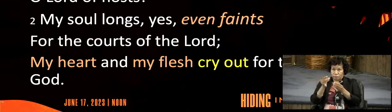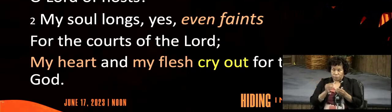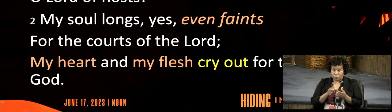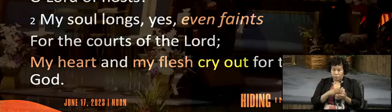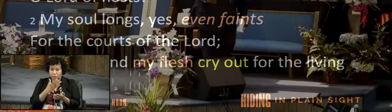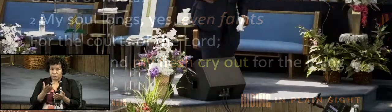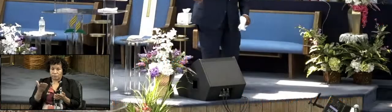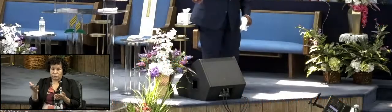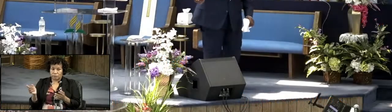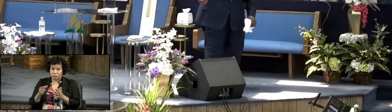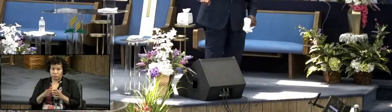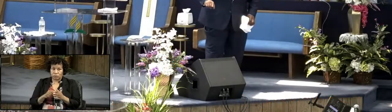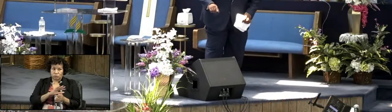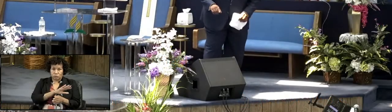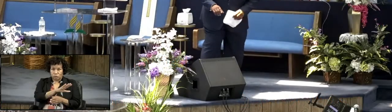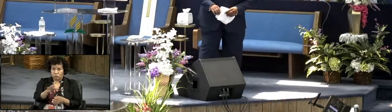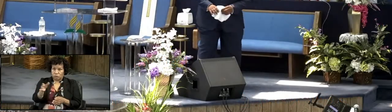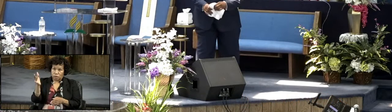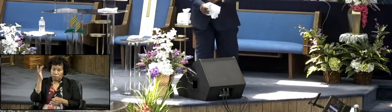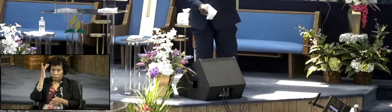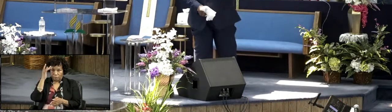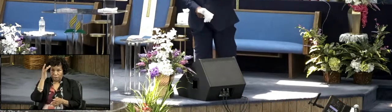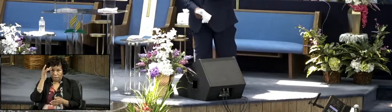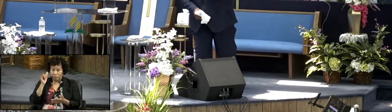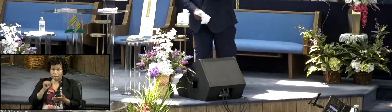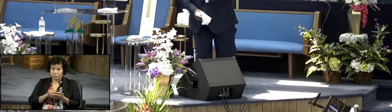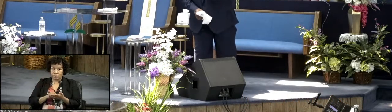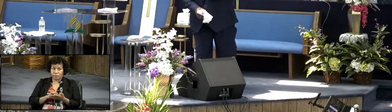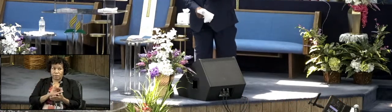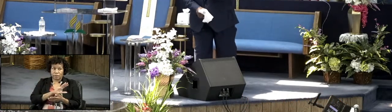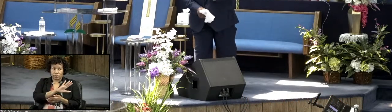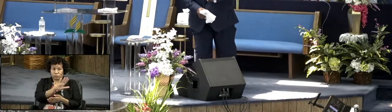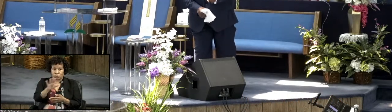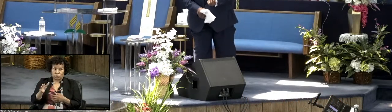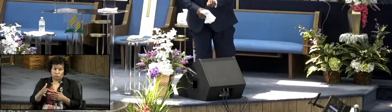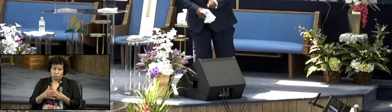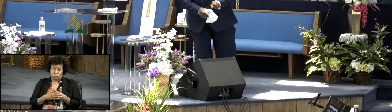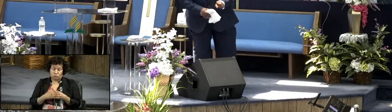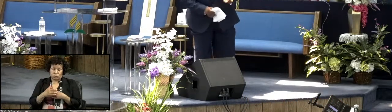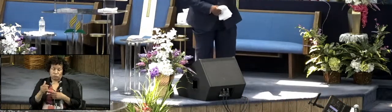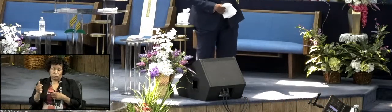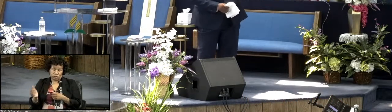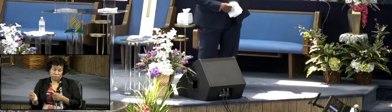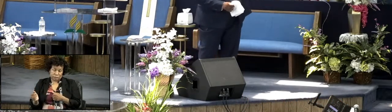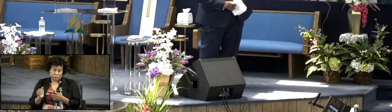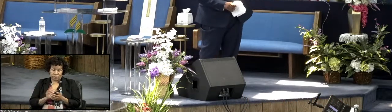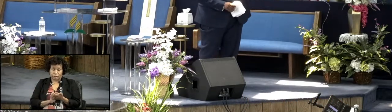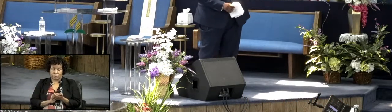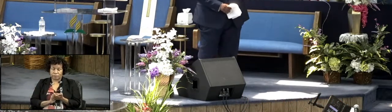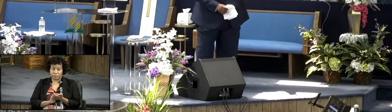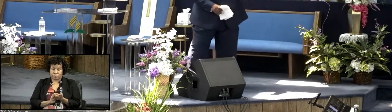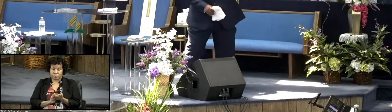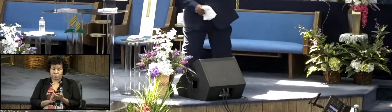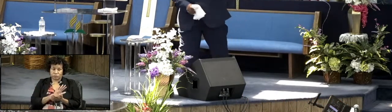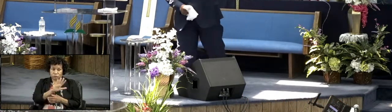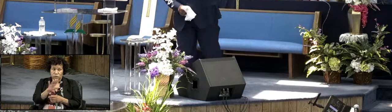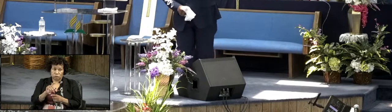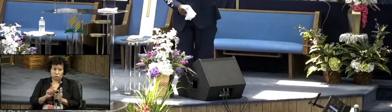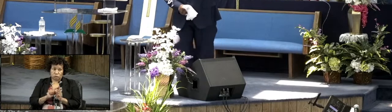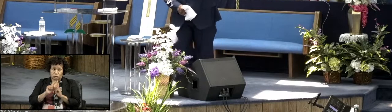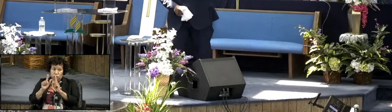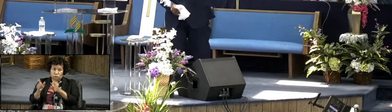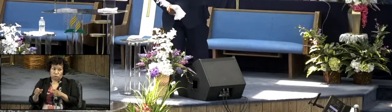didn't realize that he did for you. And when you go and worship like this, you go to a place where it's